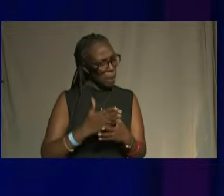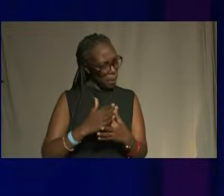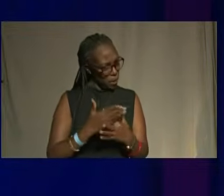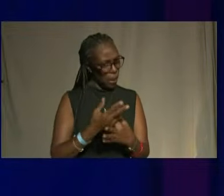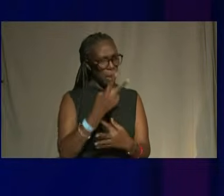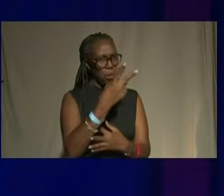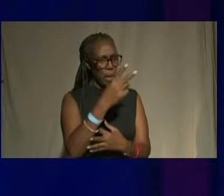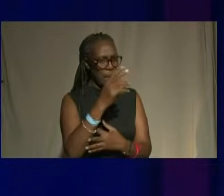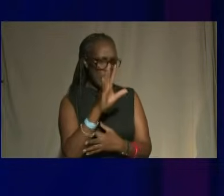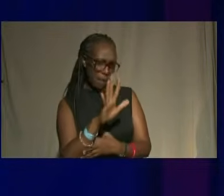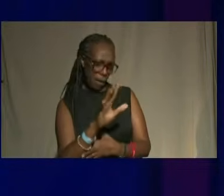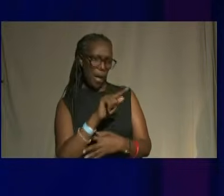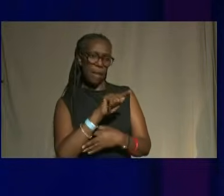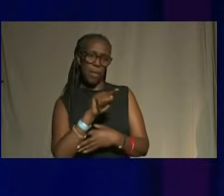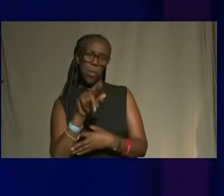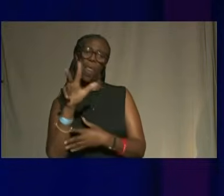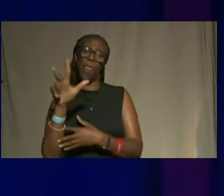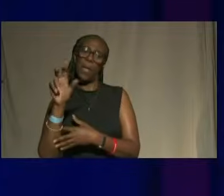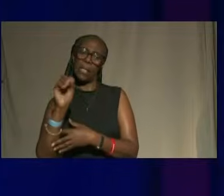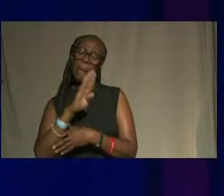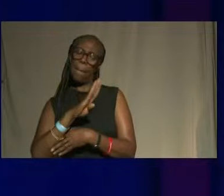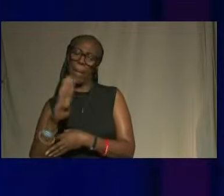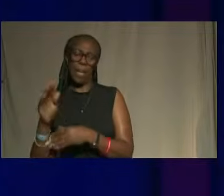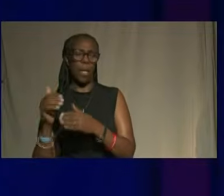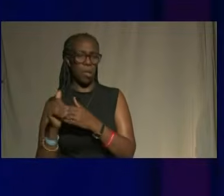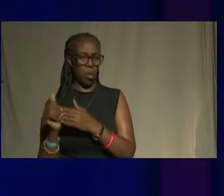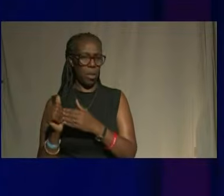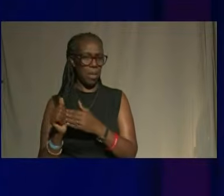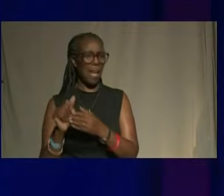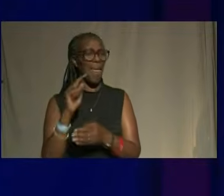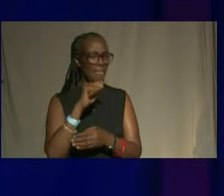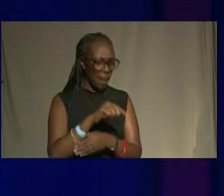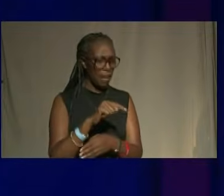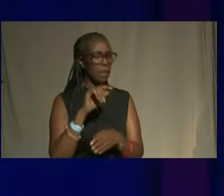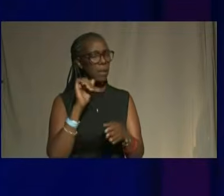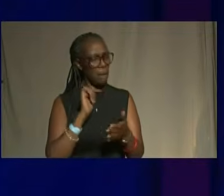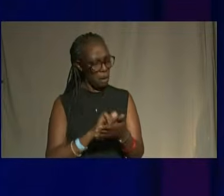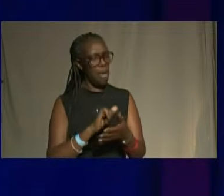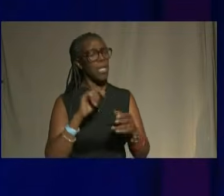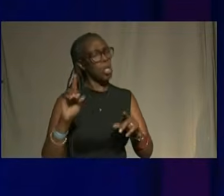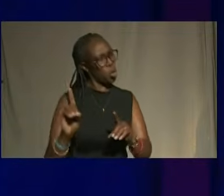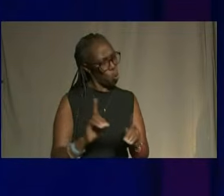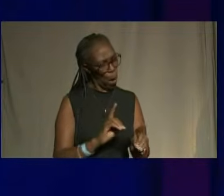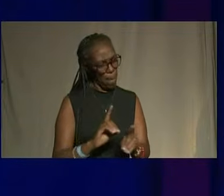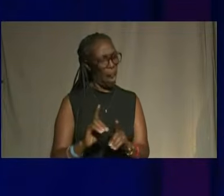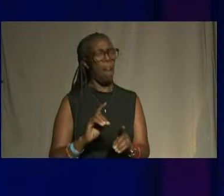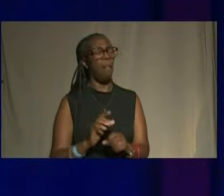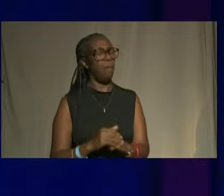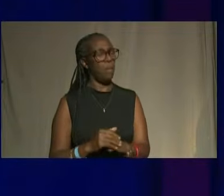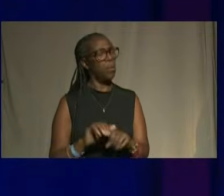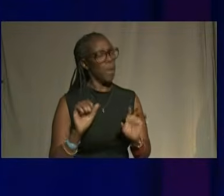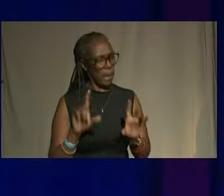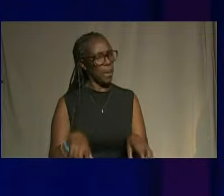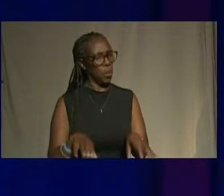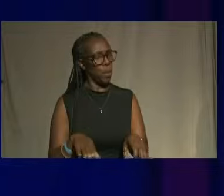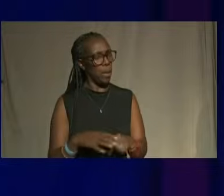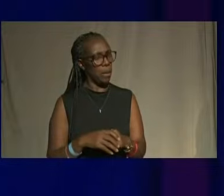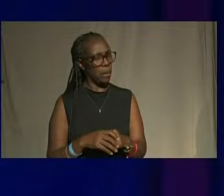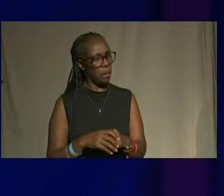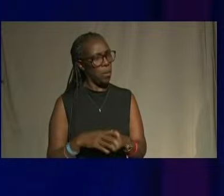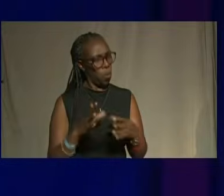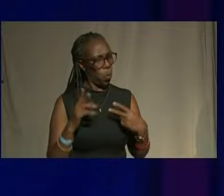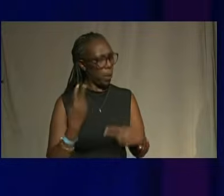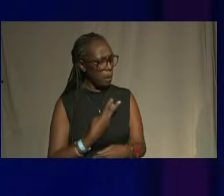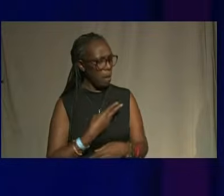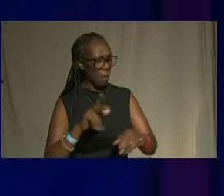number. That is doable. We are the party that did the 1.5 in a responsible way.